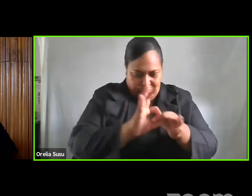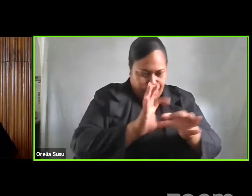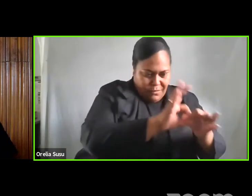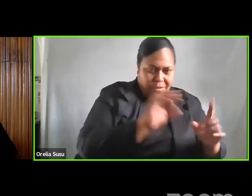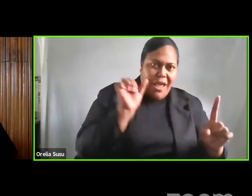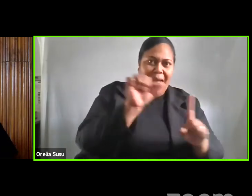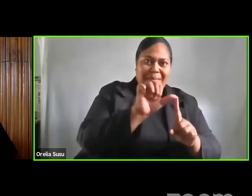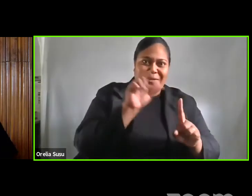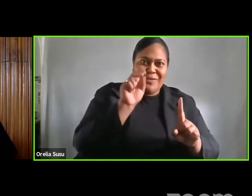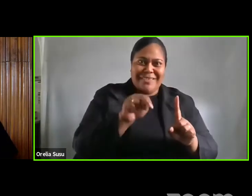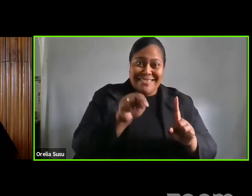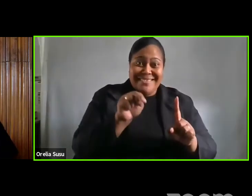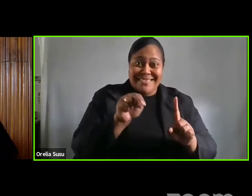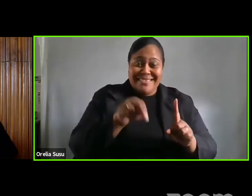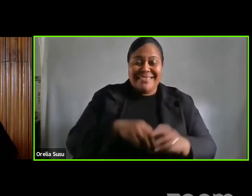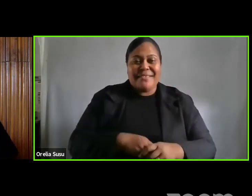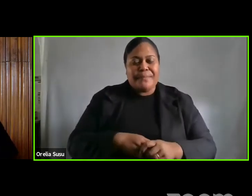does not